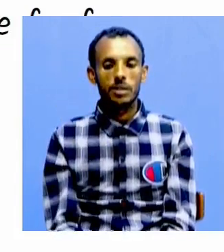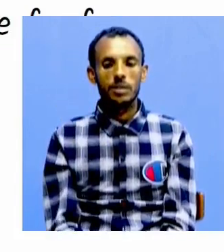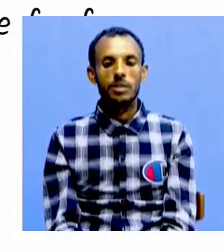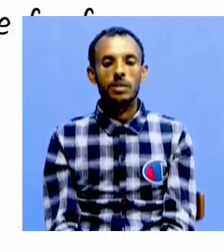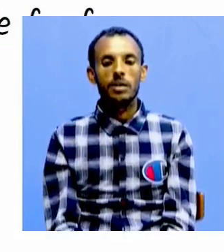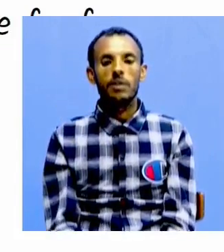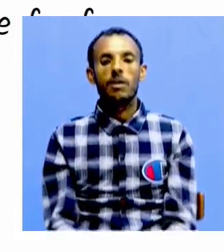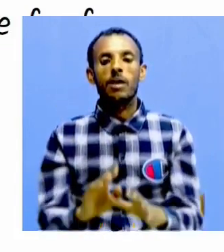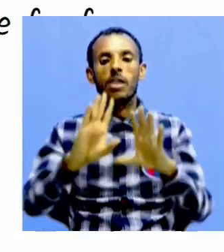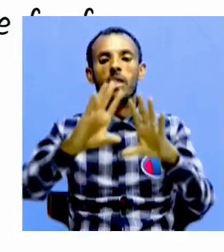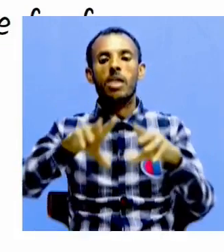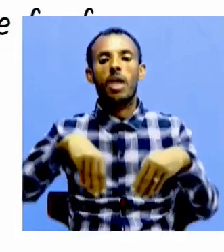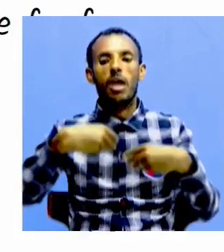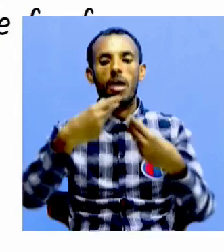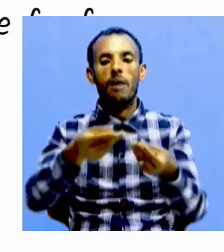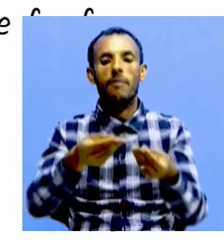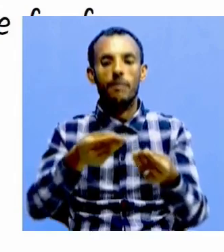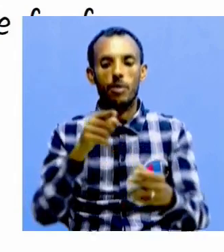give you